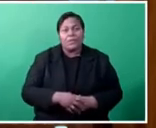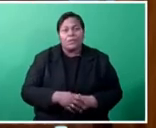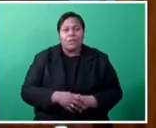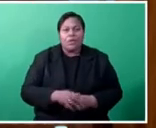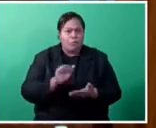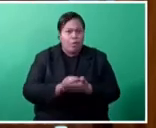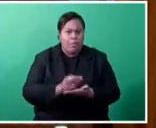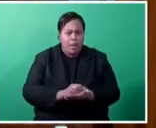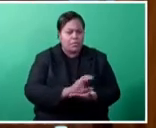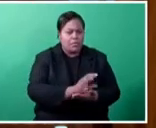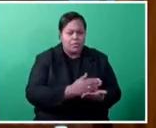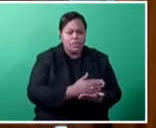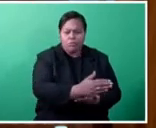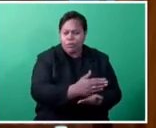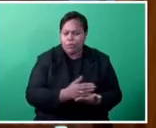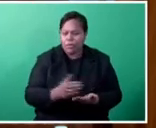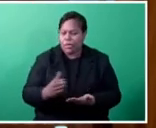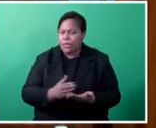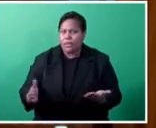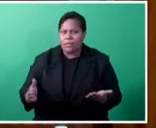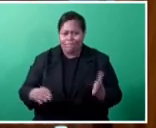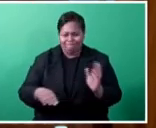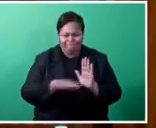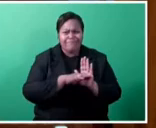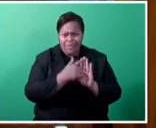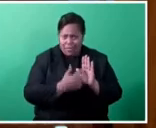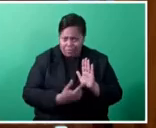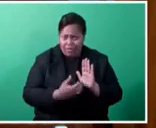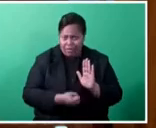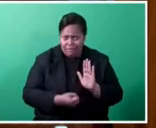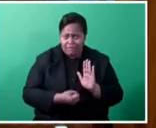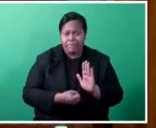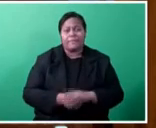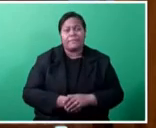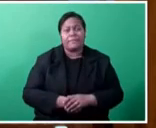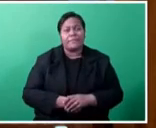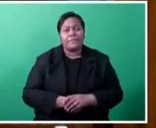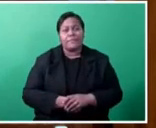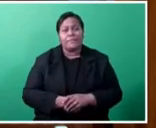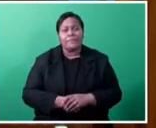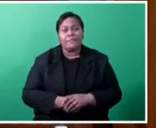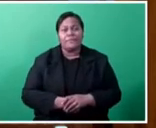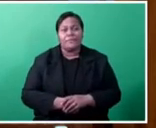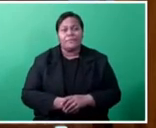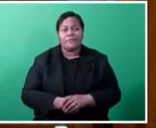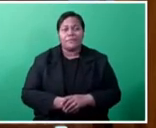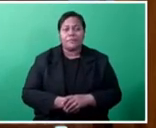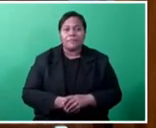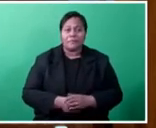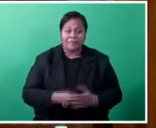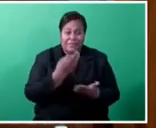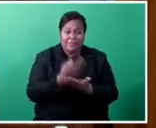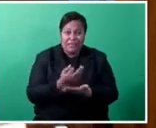of rental in alignment to Section 29, subsection 4 of the 2013 Constitution. The complexity of fund utilization in